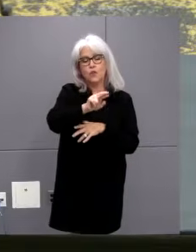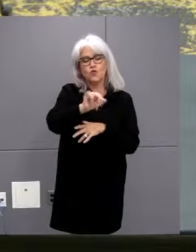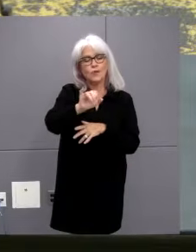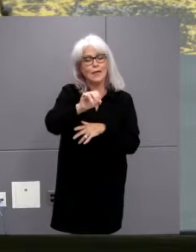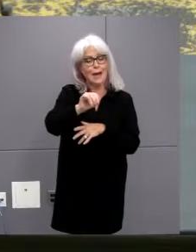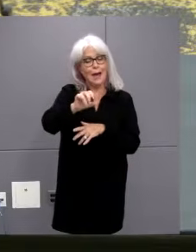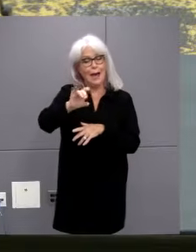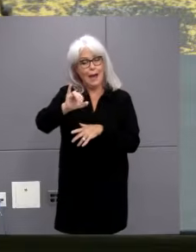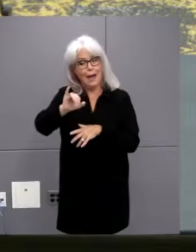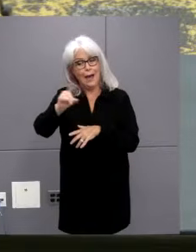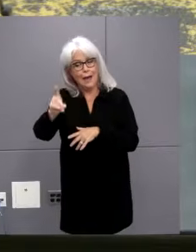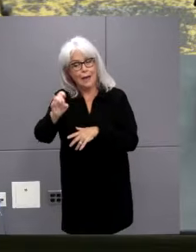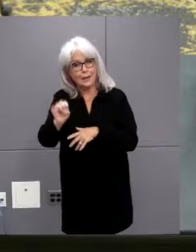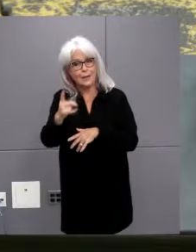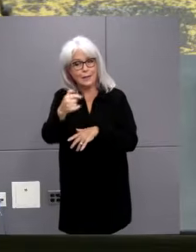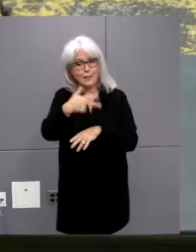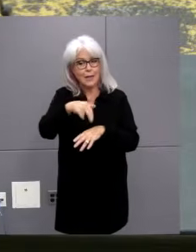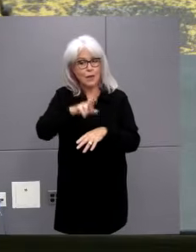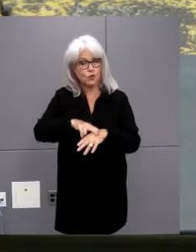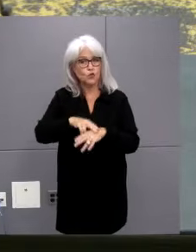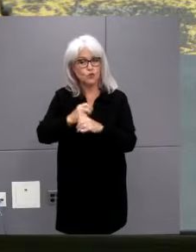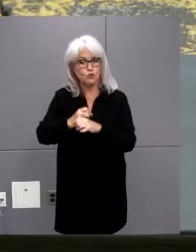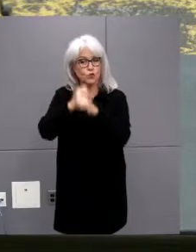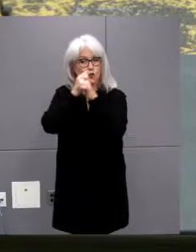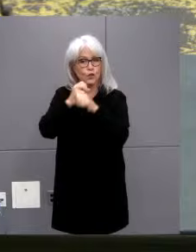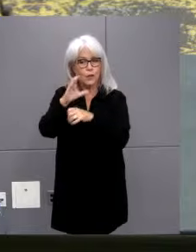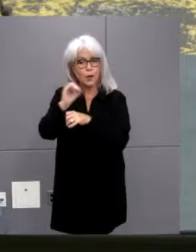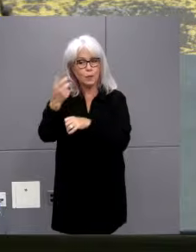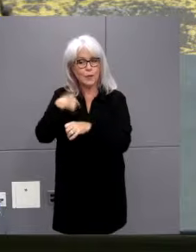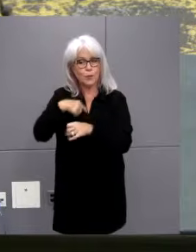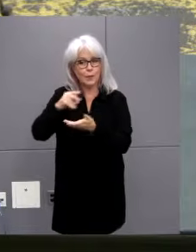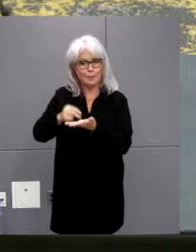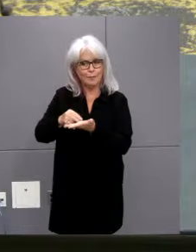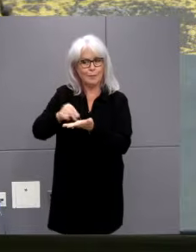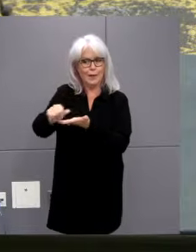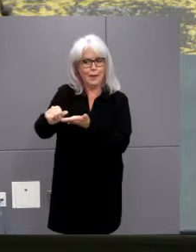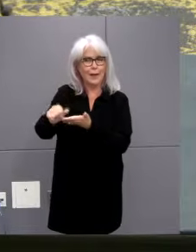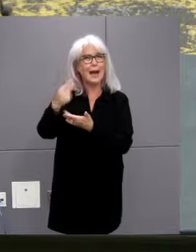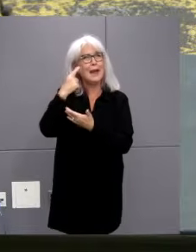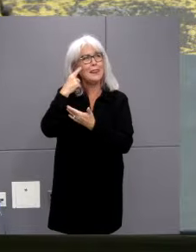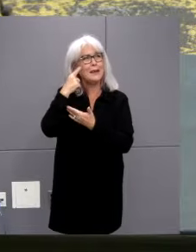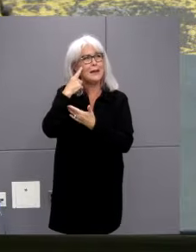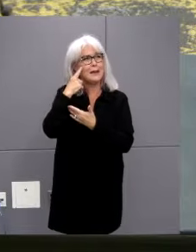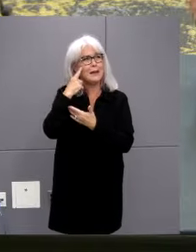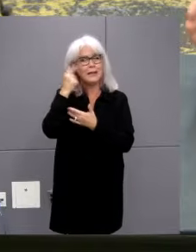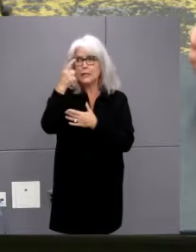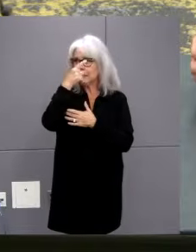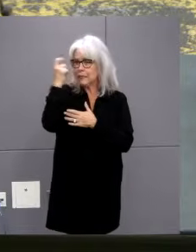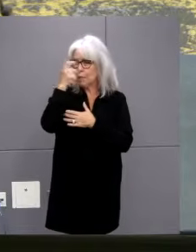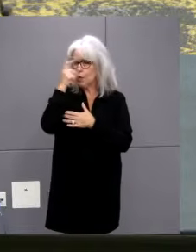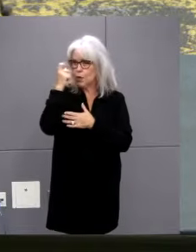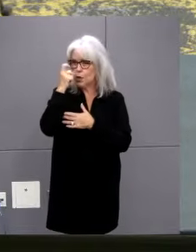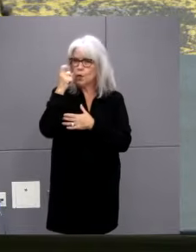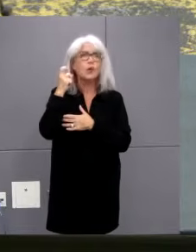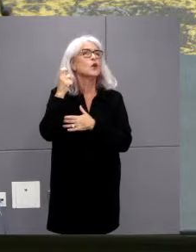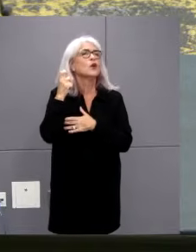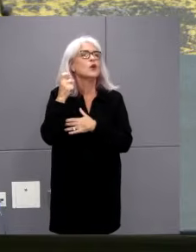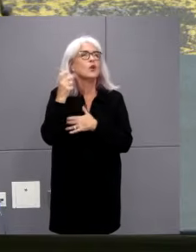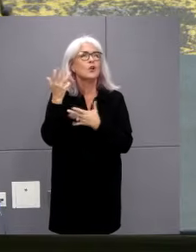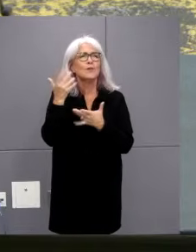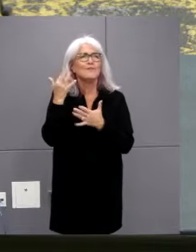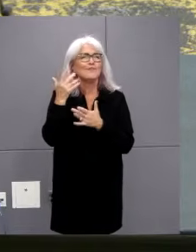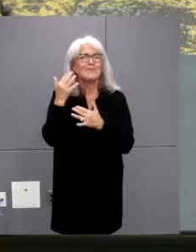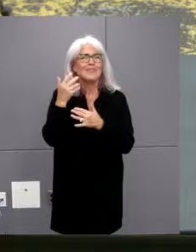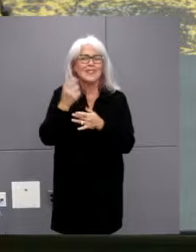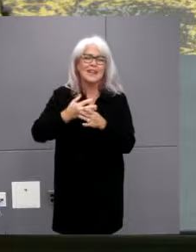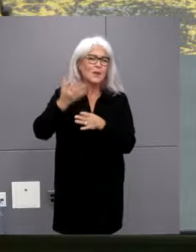company that we actually RFP'd for. It was, I think it was probably the summer before Dr. Beverly left, or 2 summers, so it